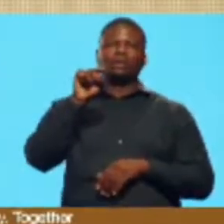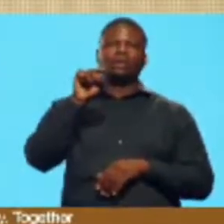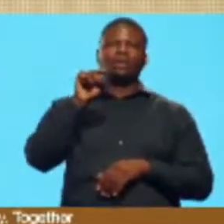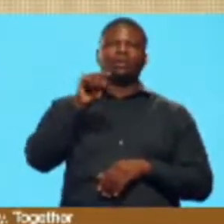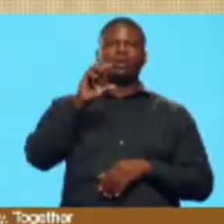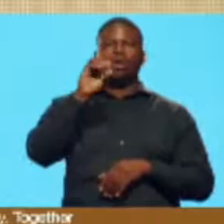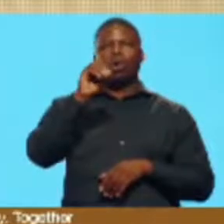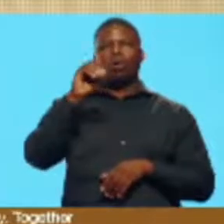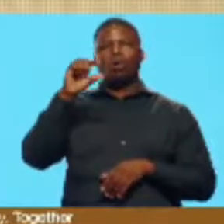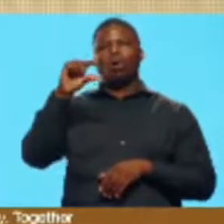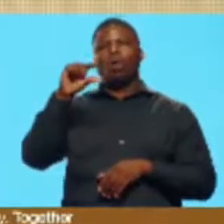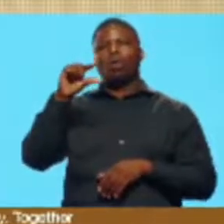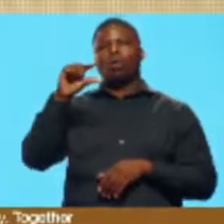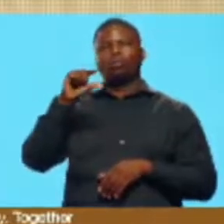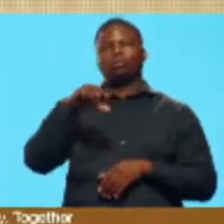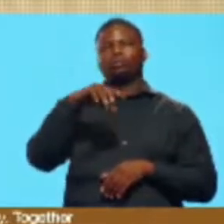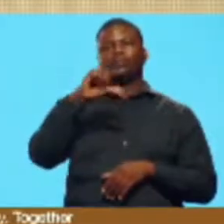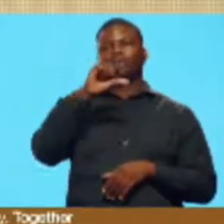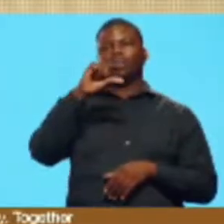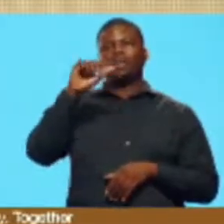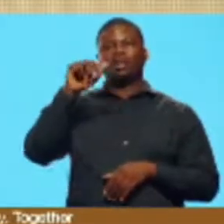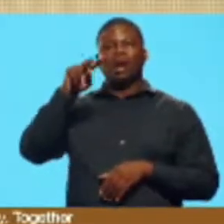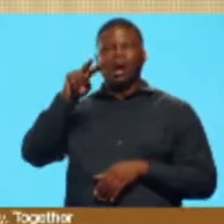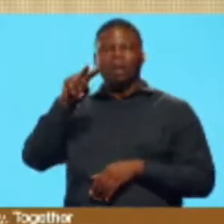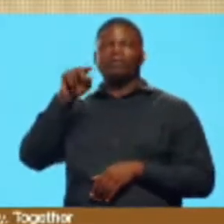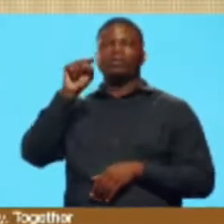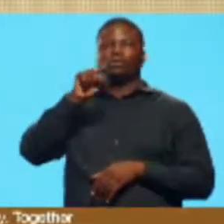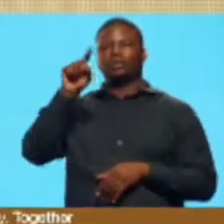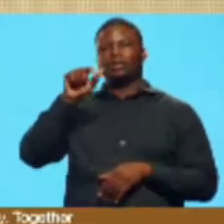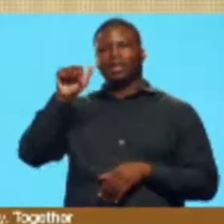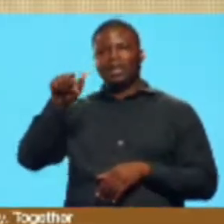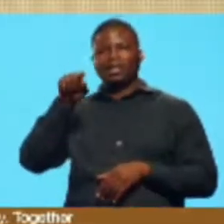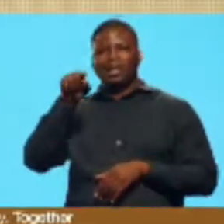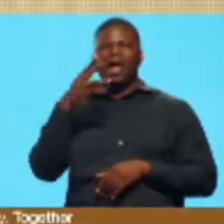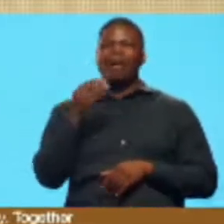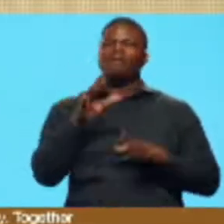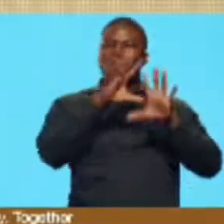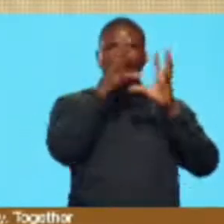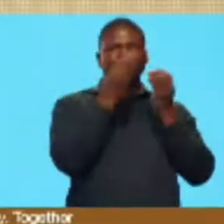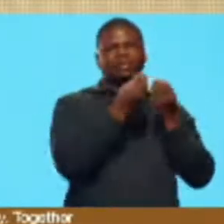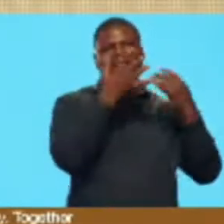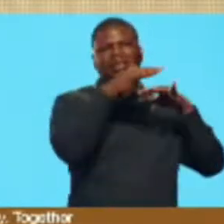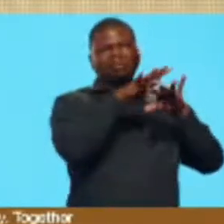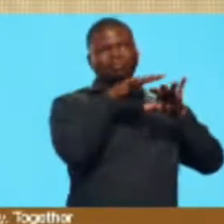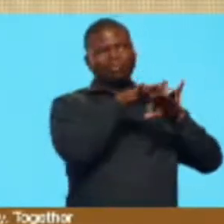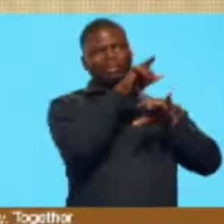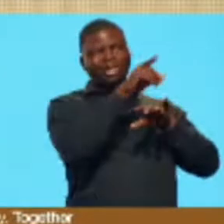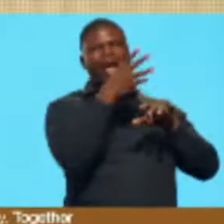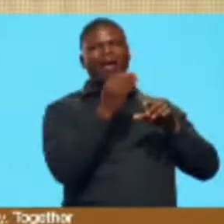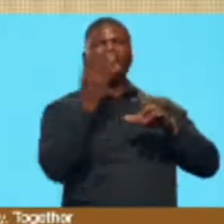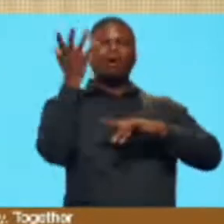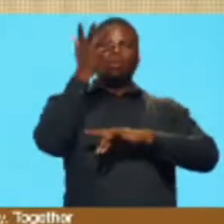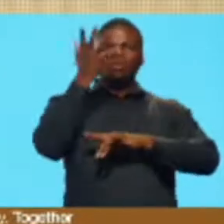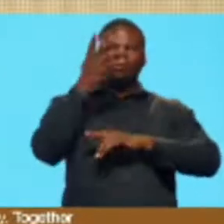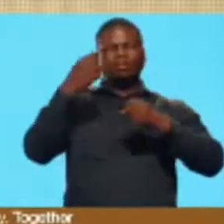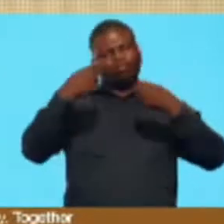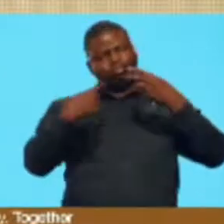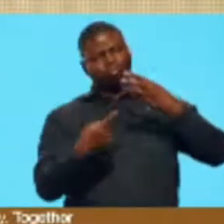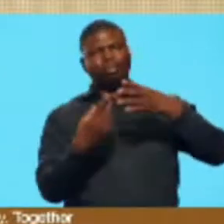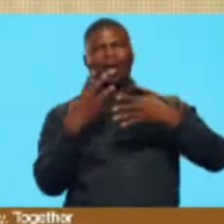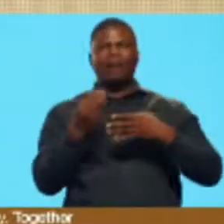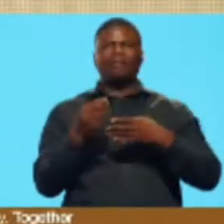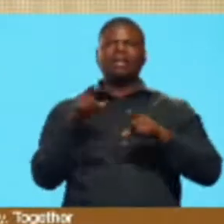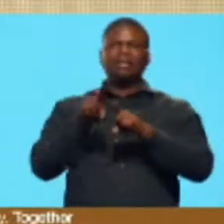including today, will be posted in our website, which includes the presentation by Buyiswa that ought to have been